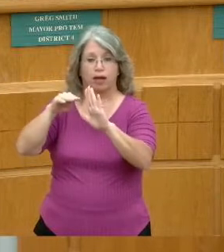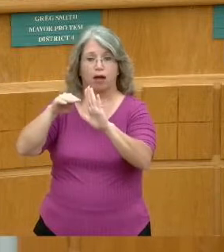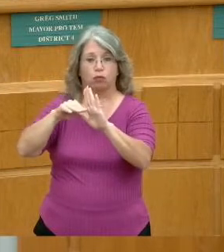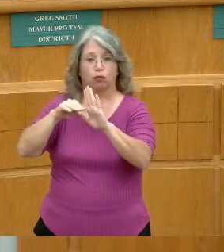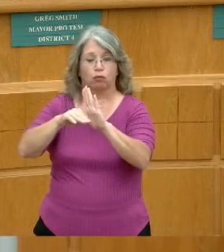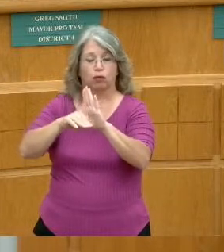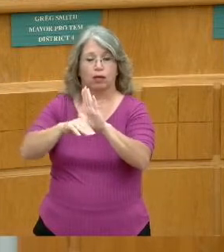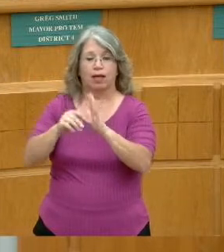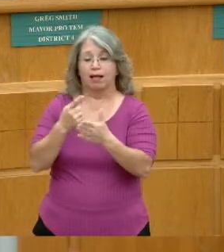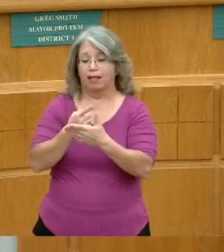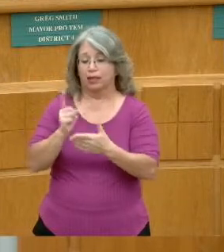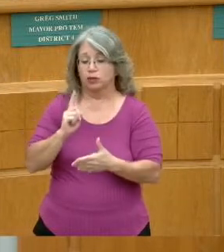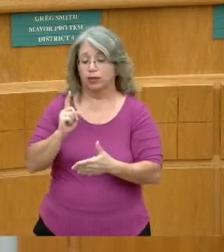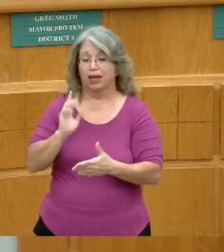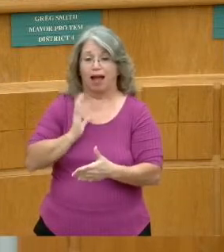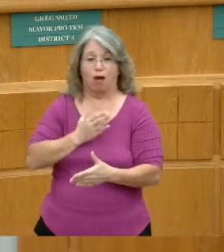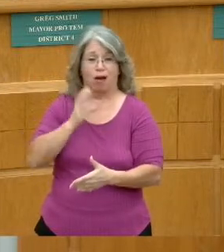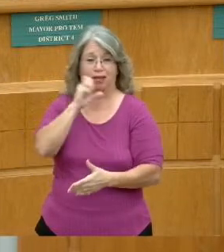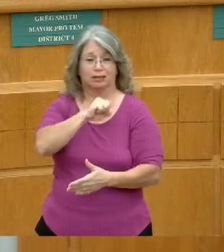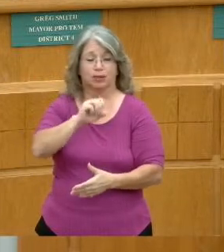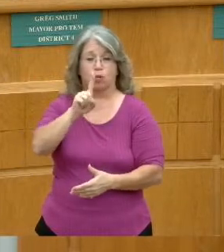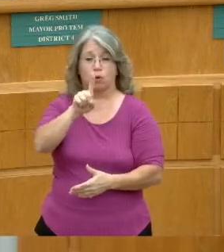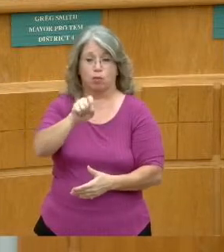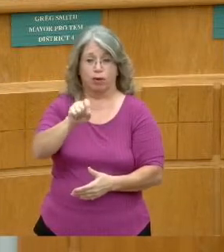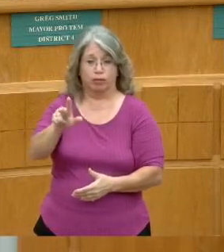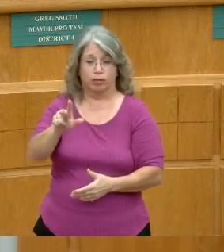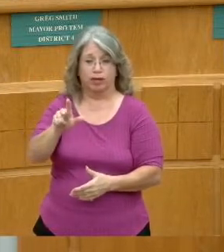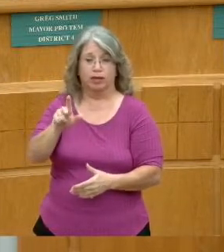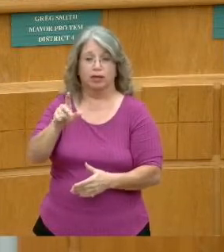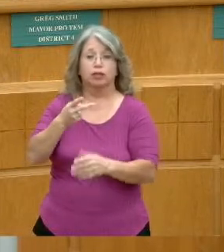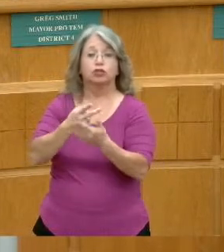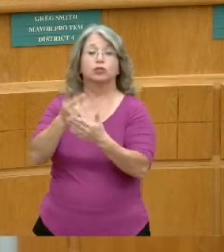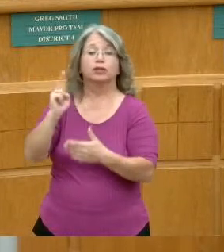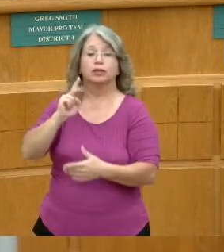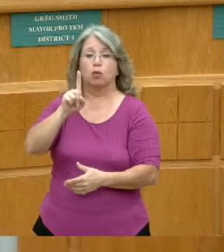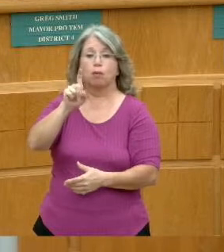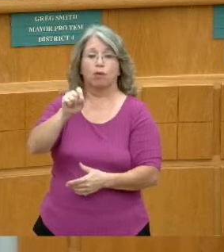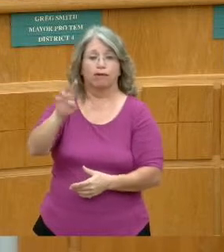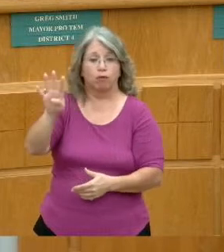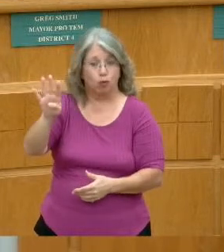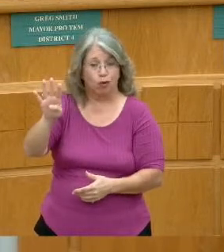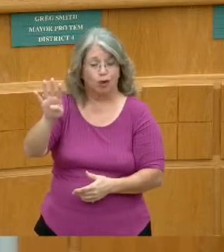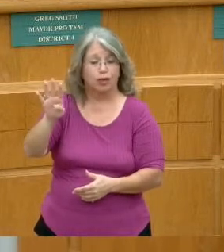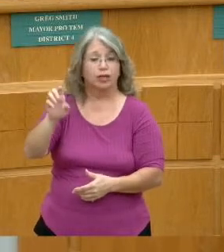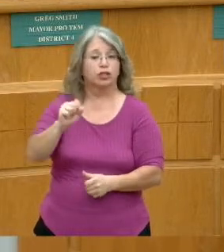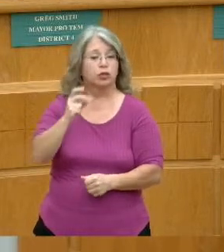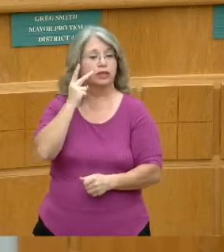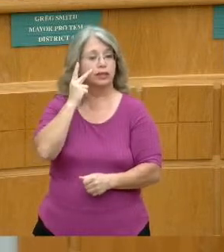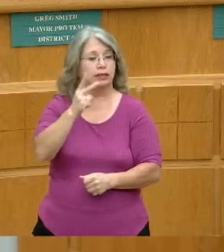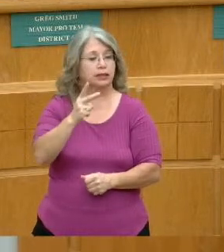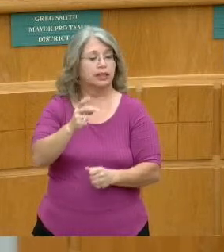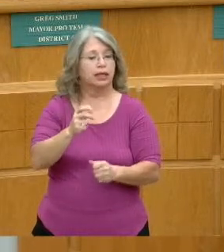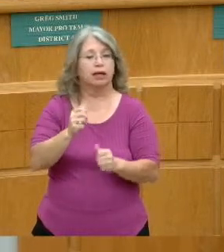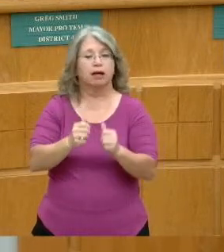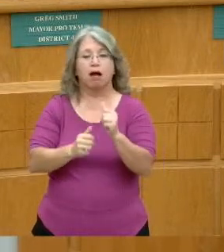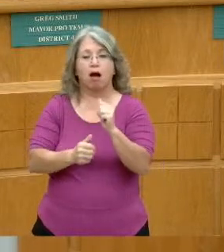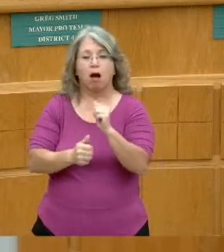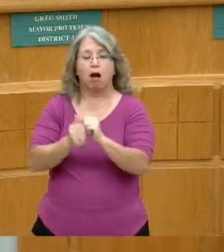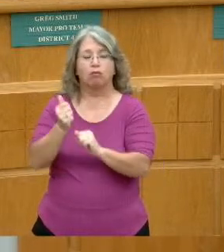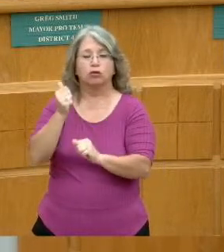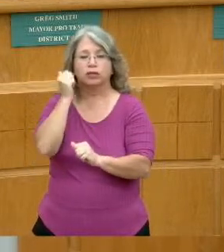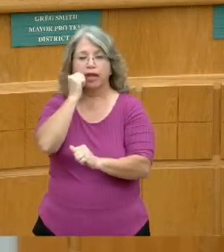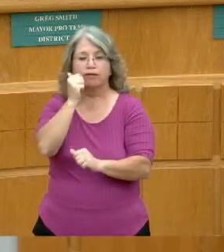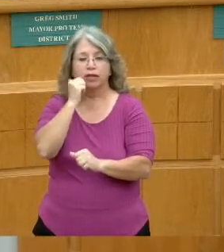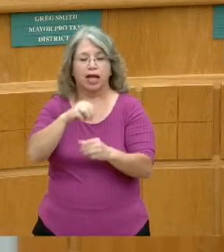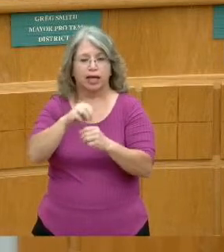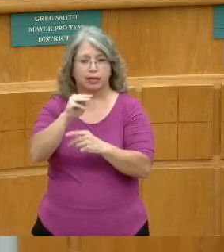our estimate was 1.3. The week before, it was 1.4. Here you can see almost every day in May, every time we run this model, which takes